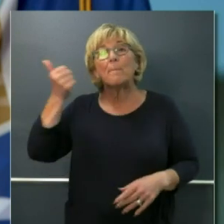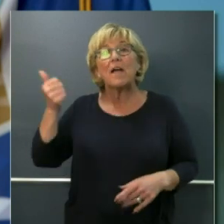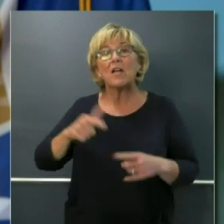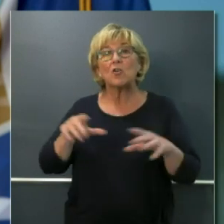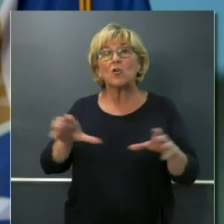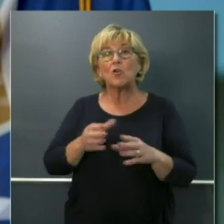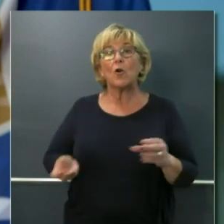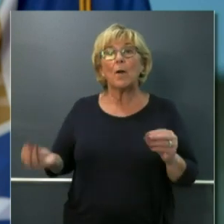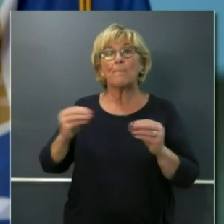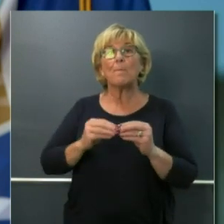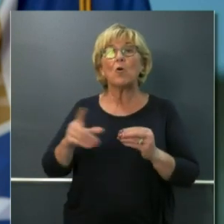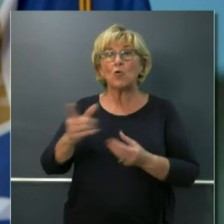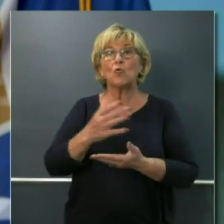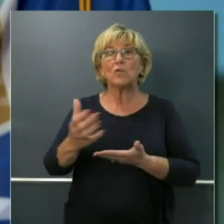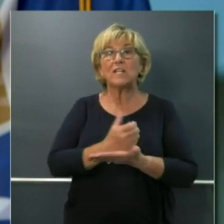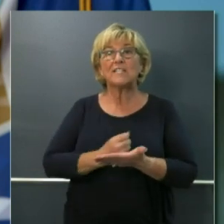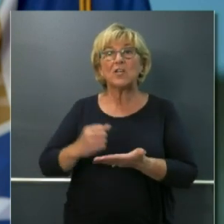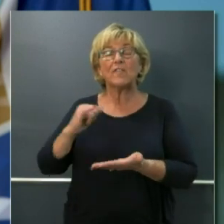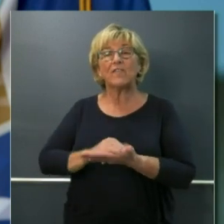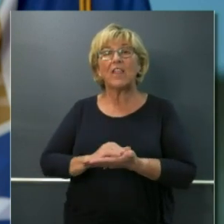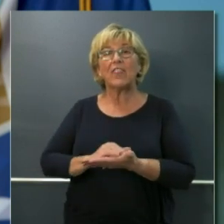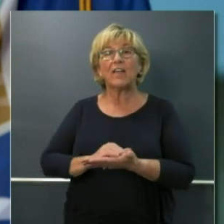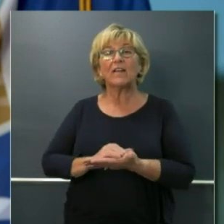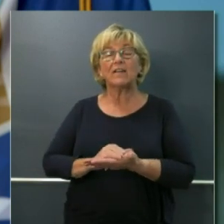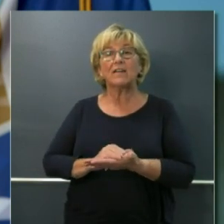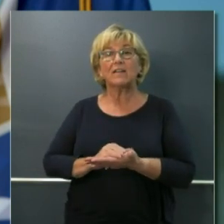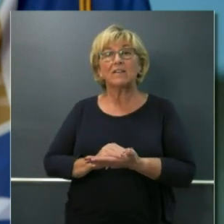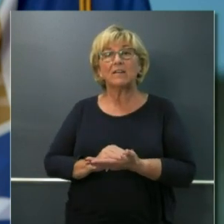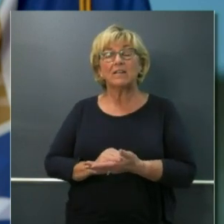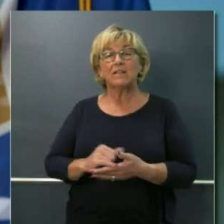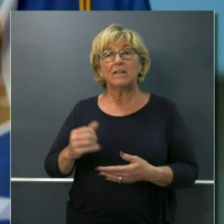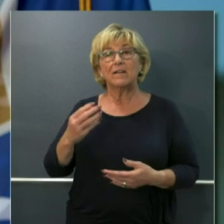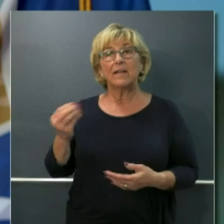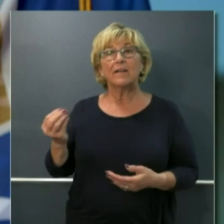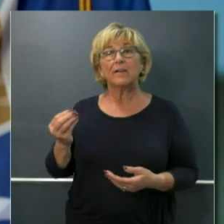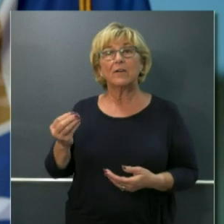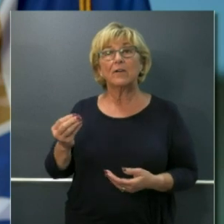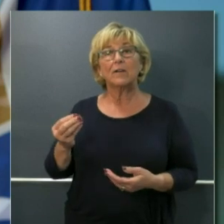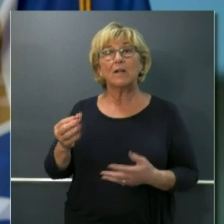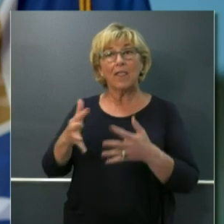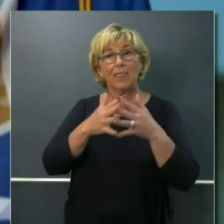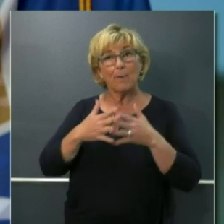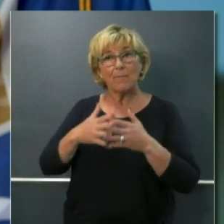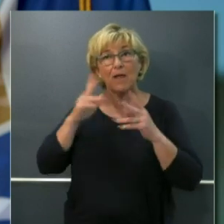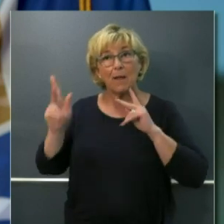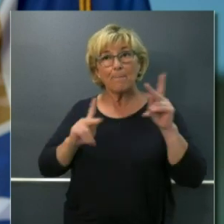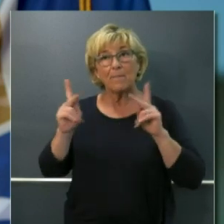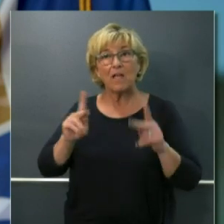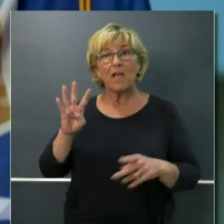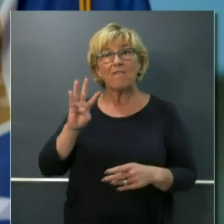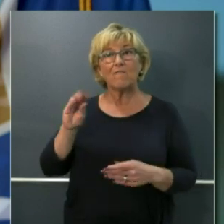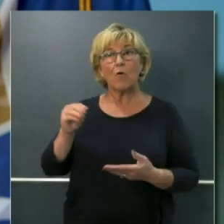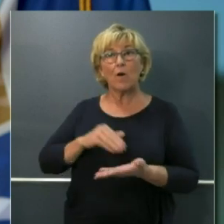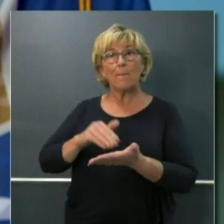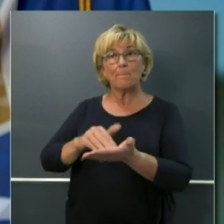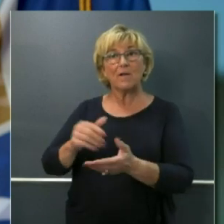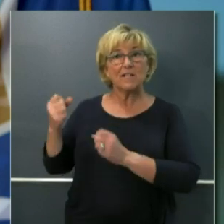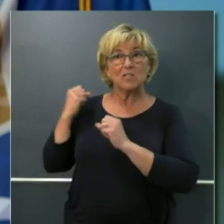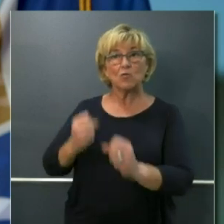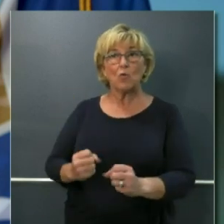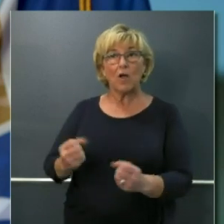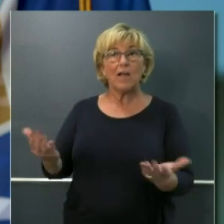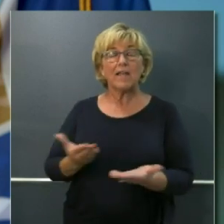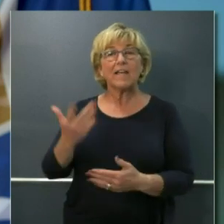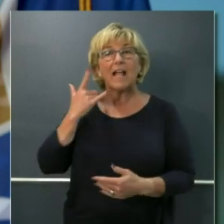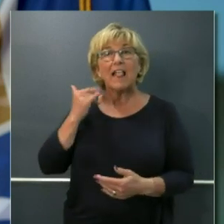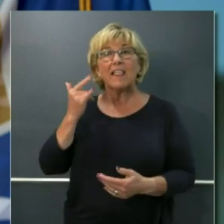do more. You deserve that. Hank deserves that. The American people, 40 million strong in the state of